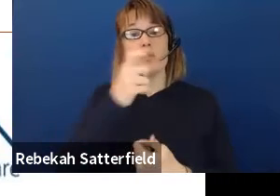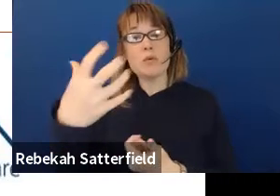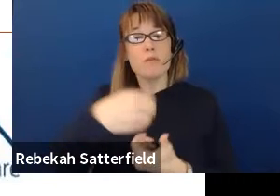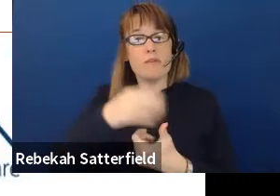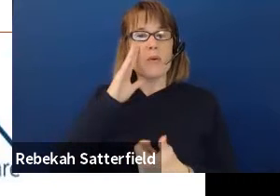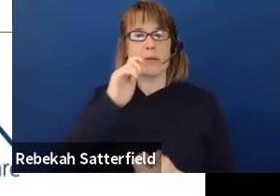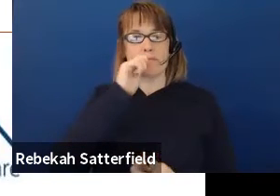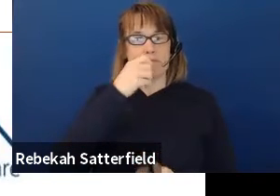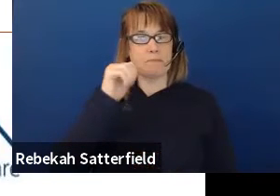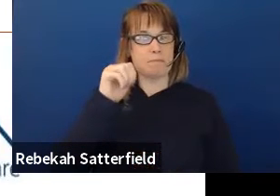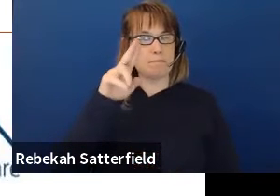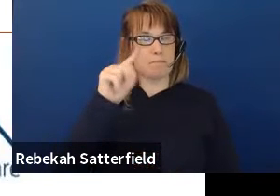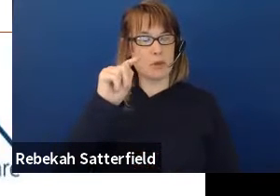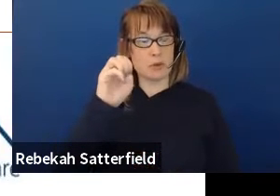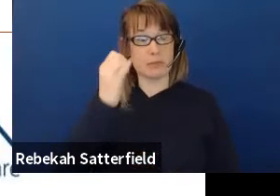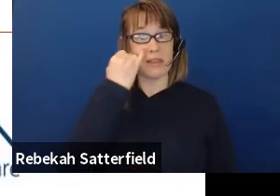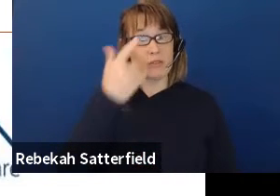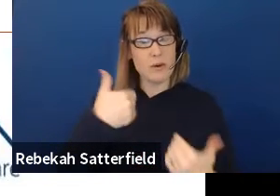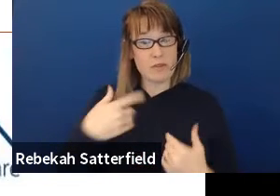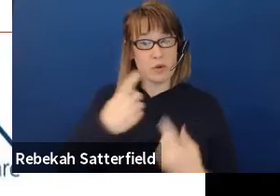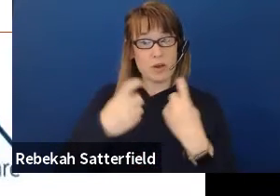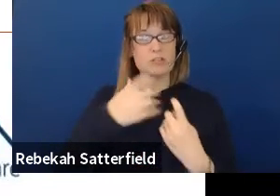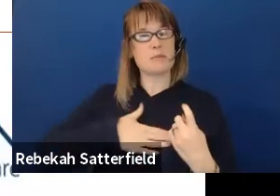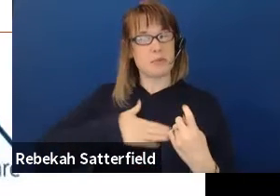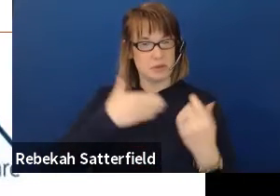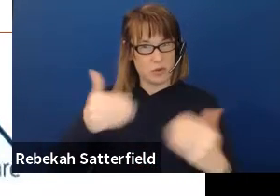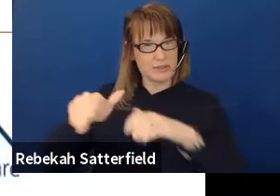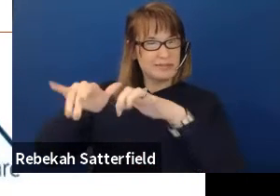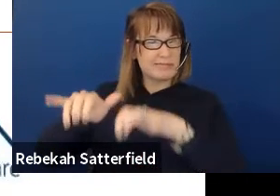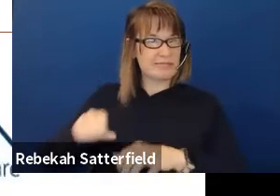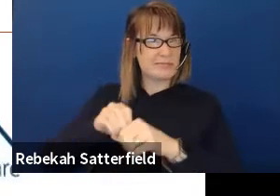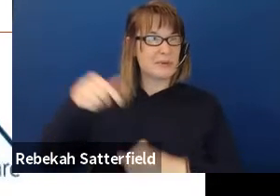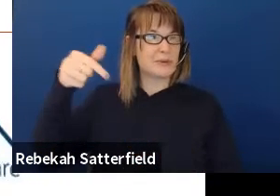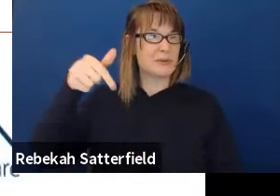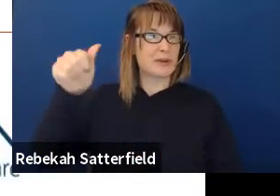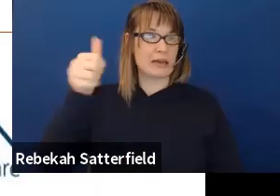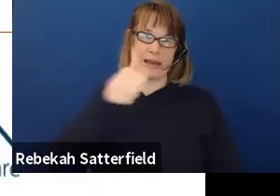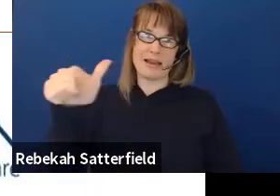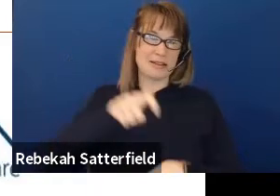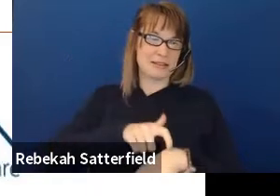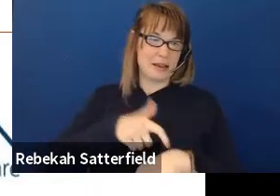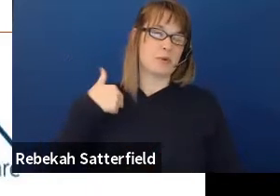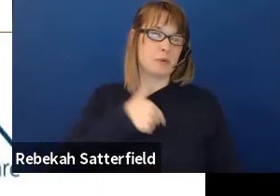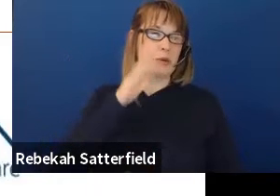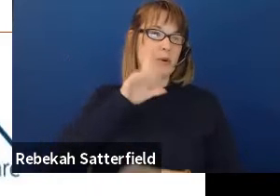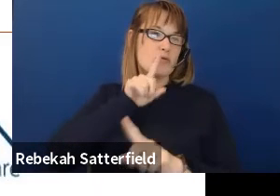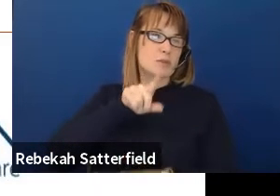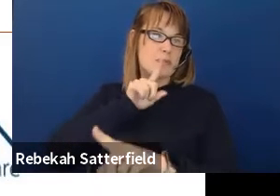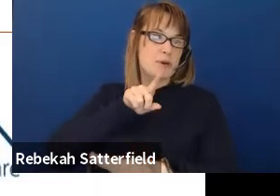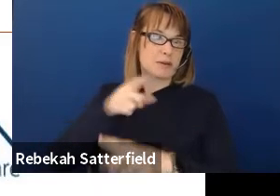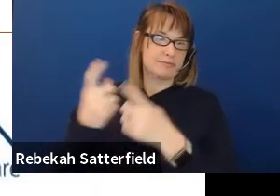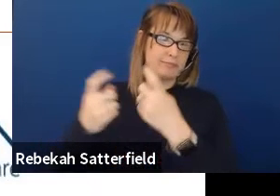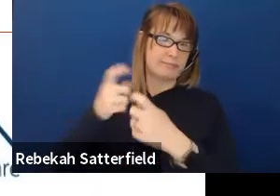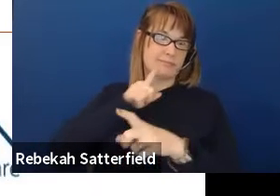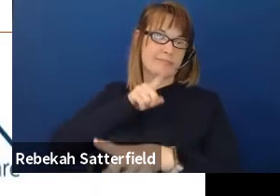If you have a question, please use the Q&A tool in this webinar platform at any time. We will respond to the questions at the end